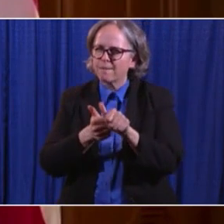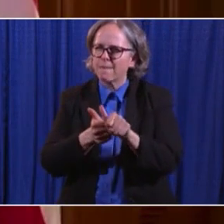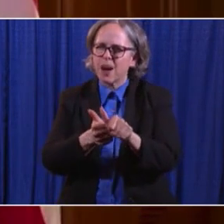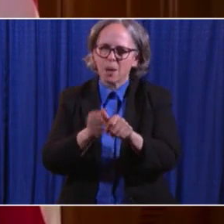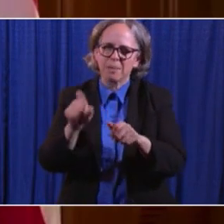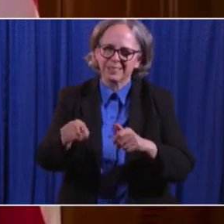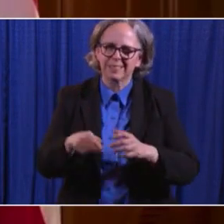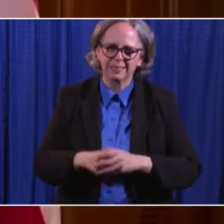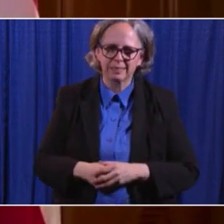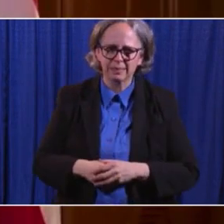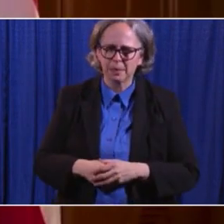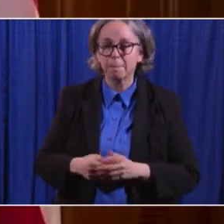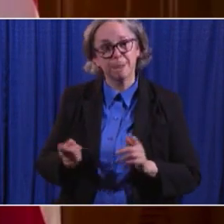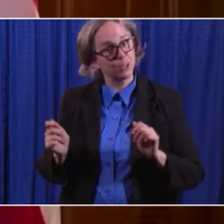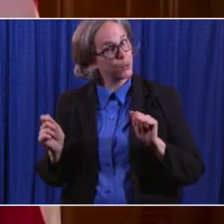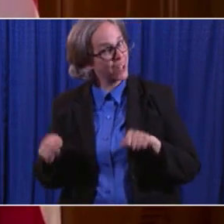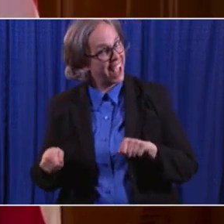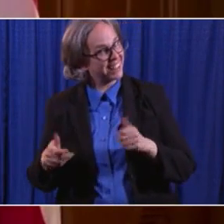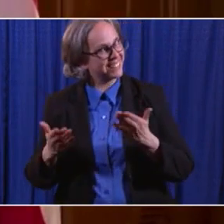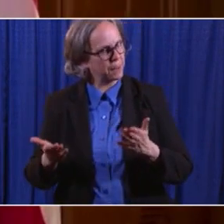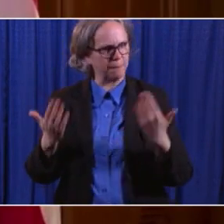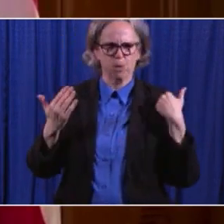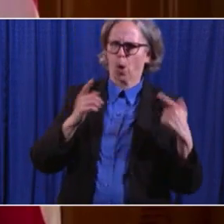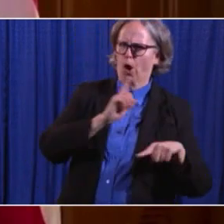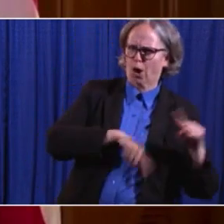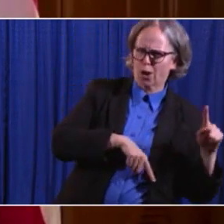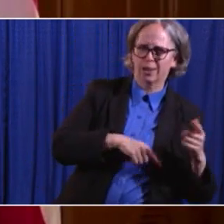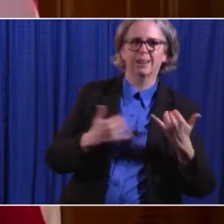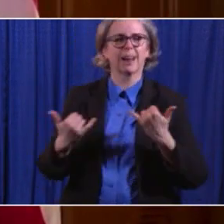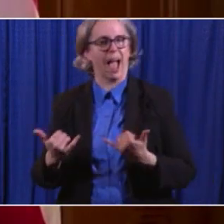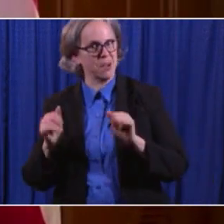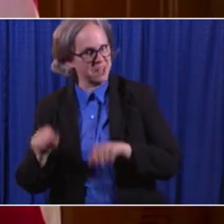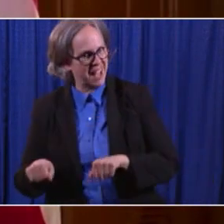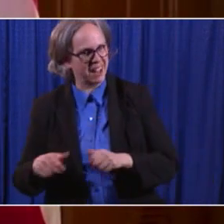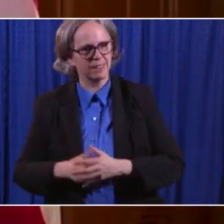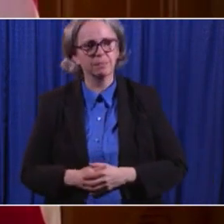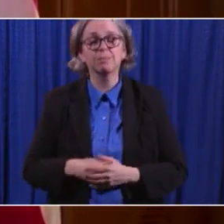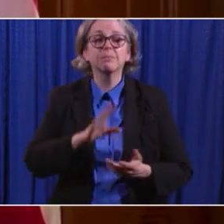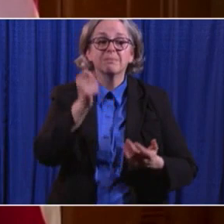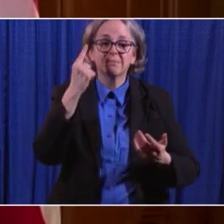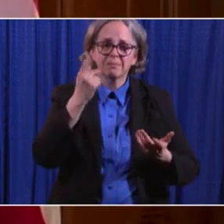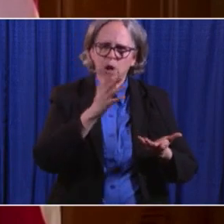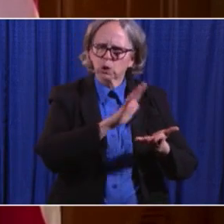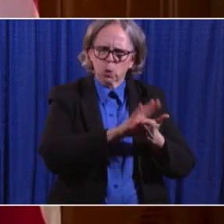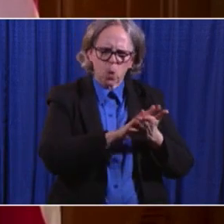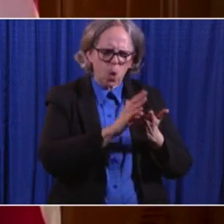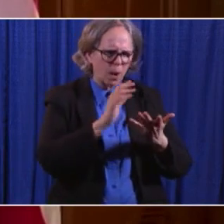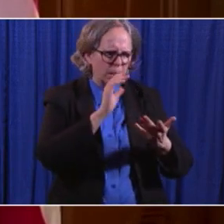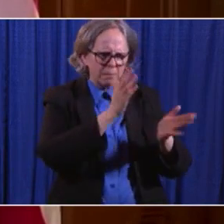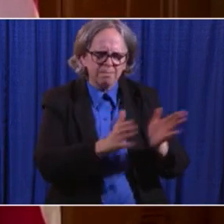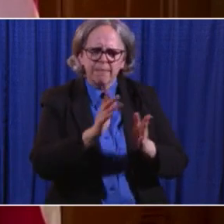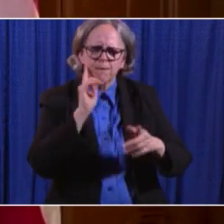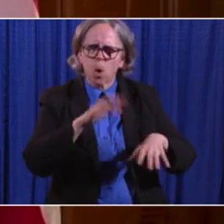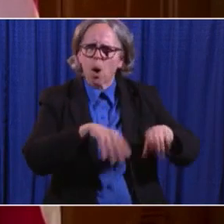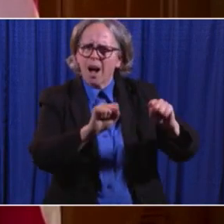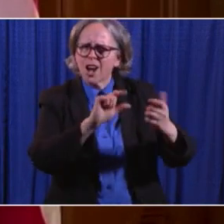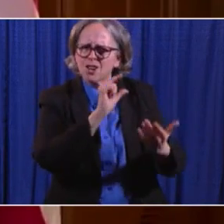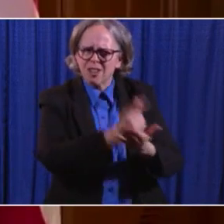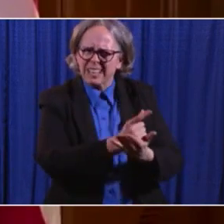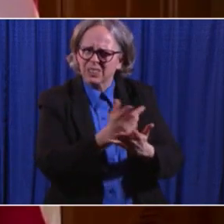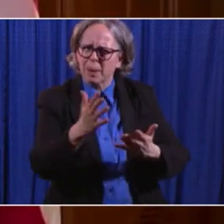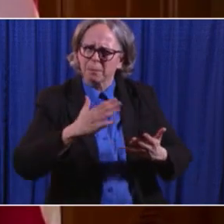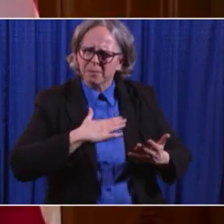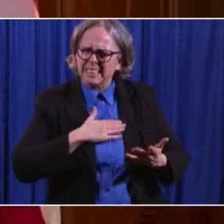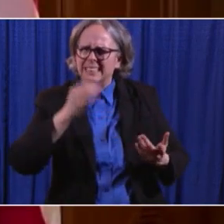And look, if a school is planning a graduation, they just use the kind of the